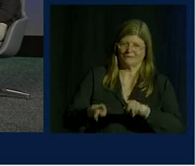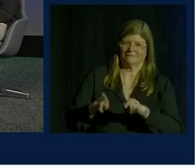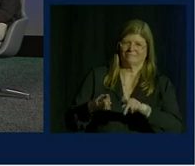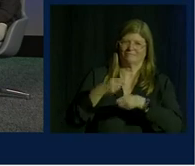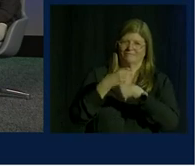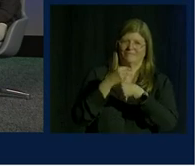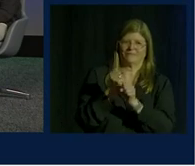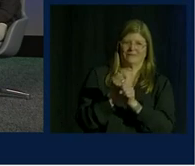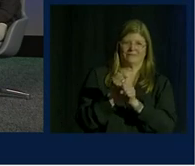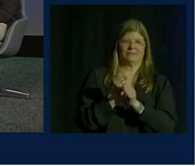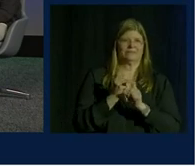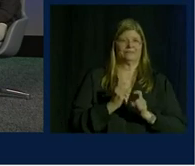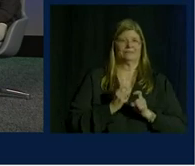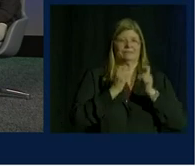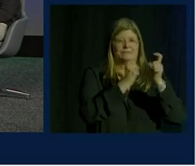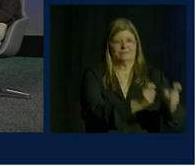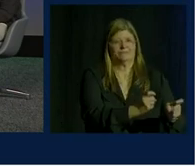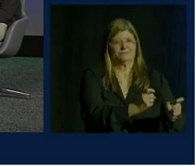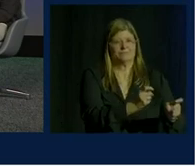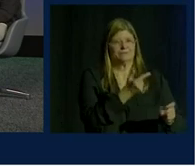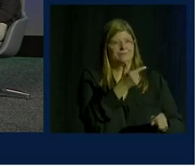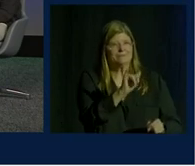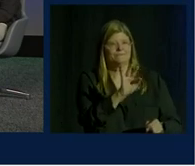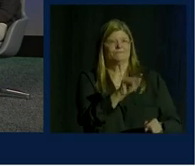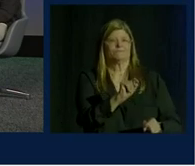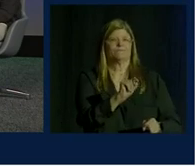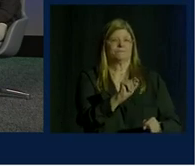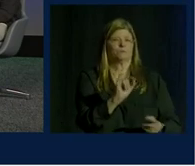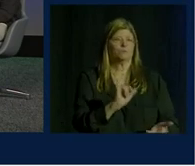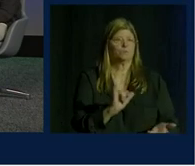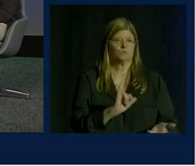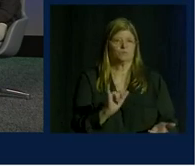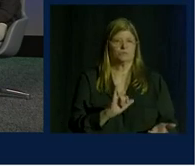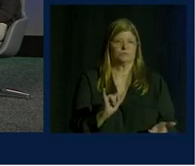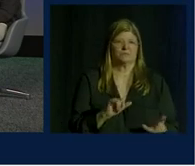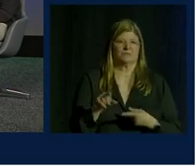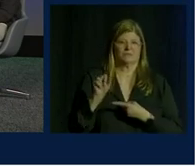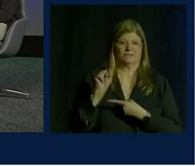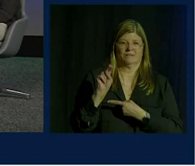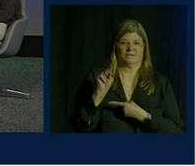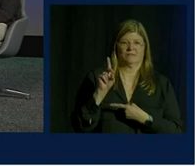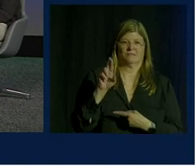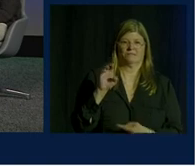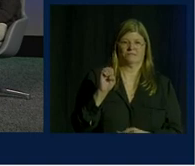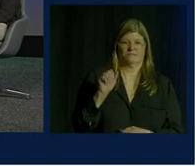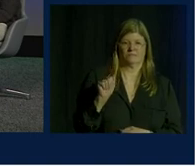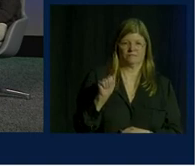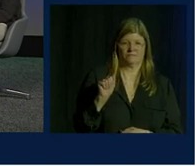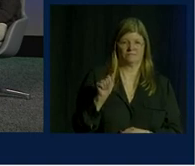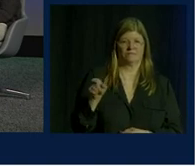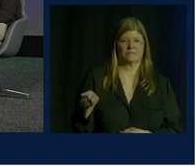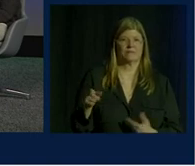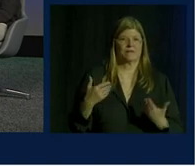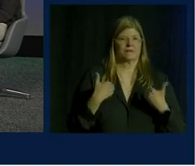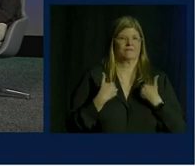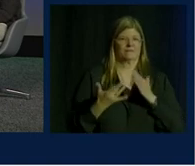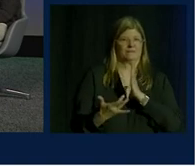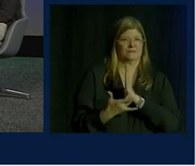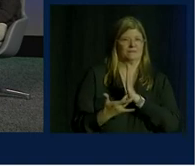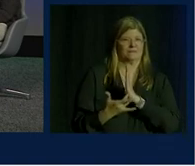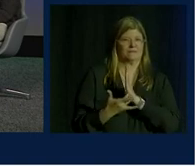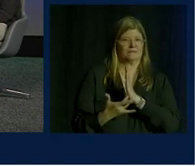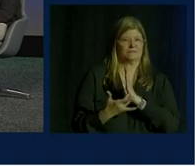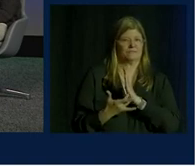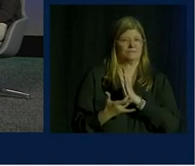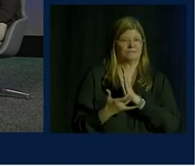as well. So Andre Byers from New Era Ventures has his tech platform called Near